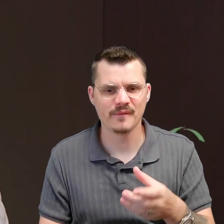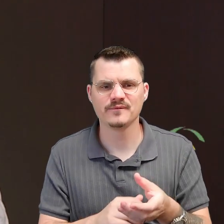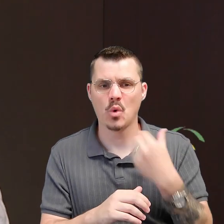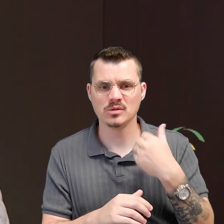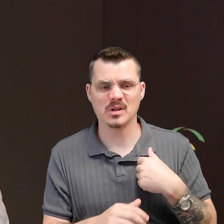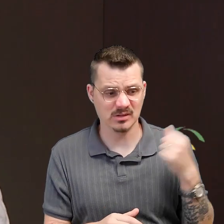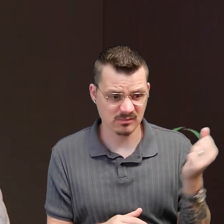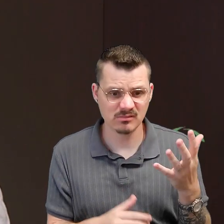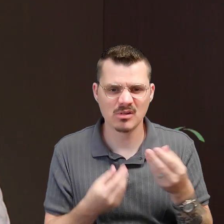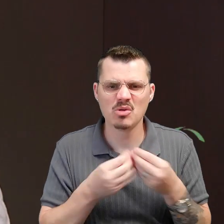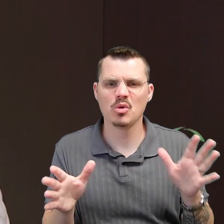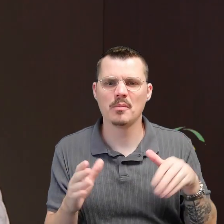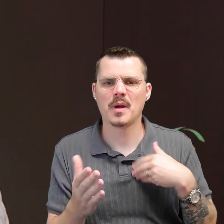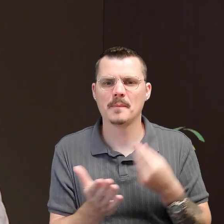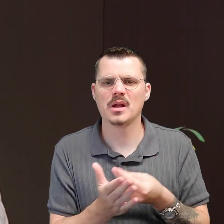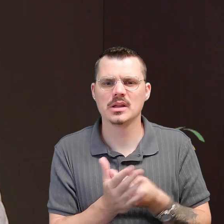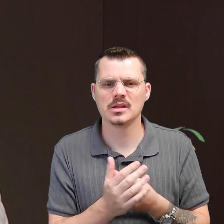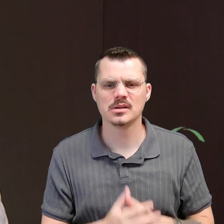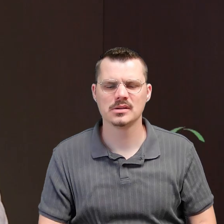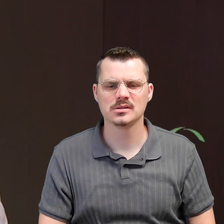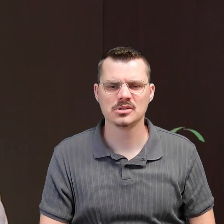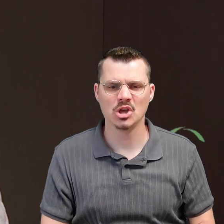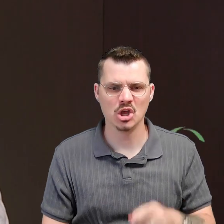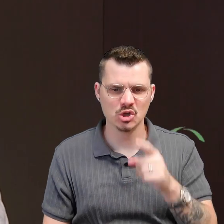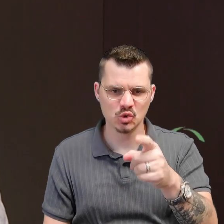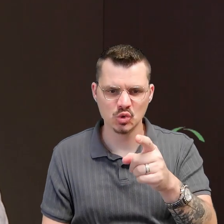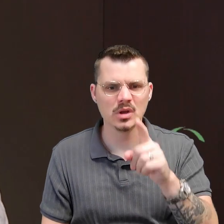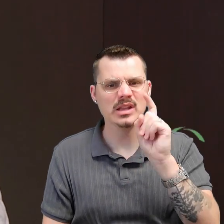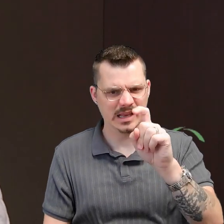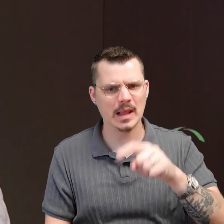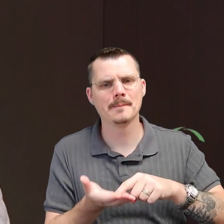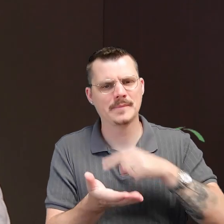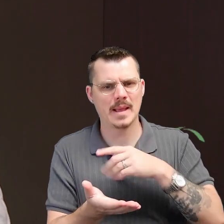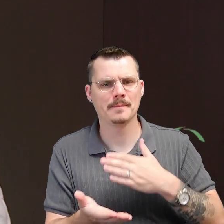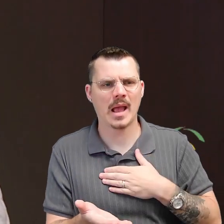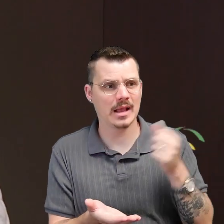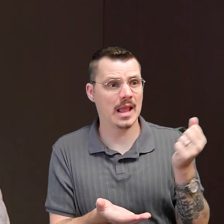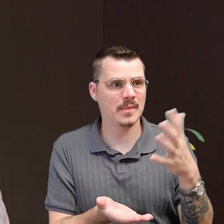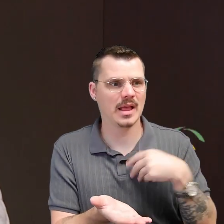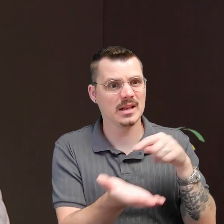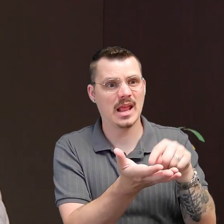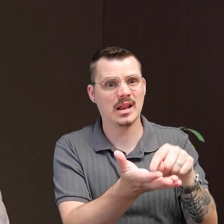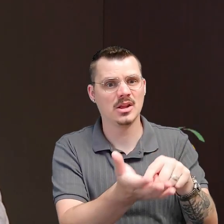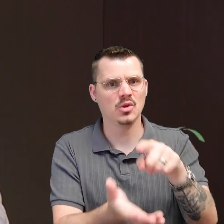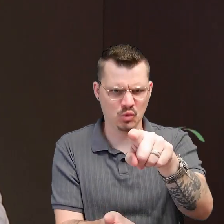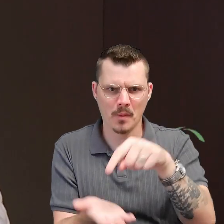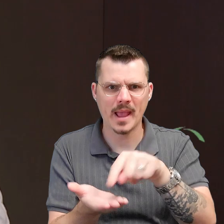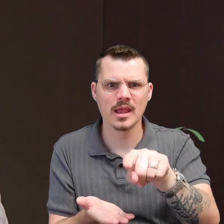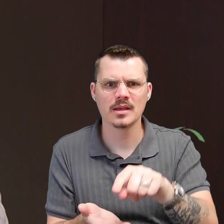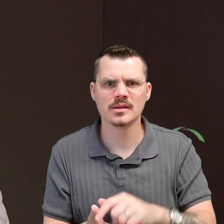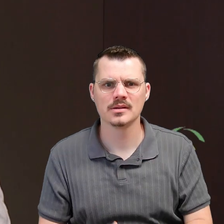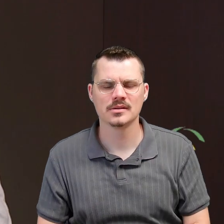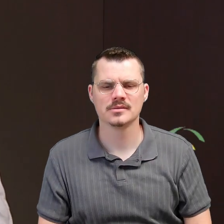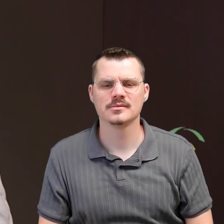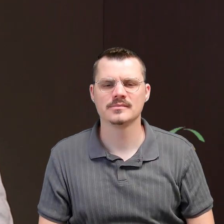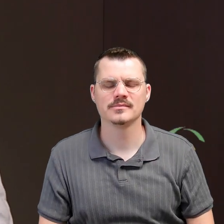You forced me to lose all my money. You need to pay my gambling debts.